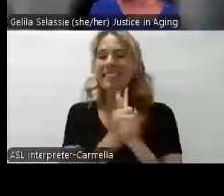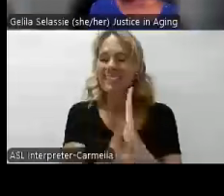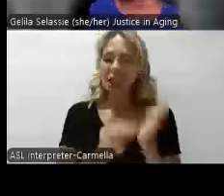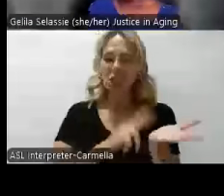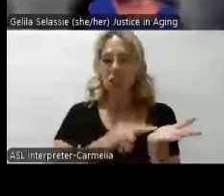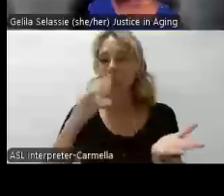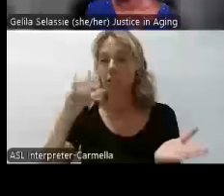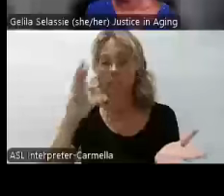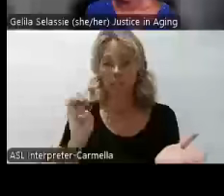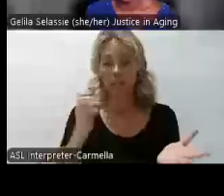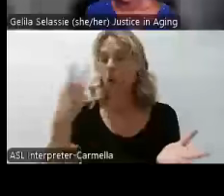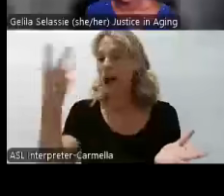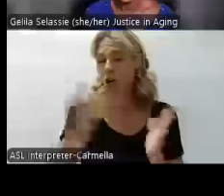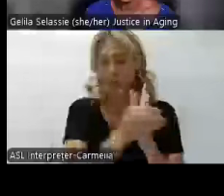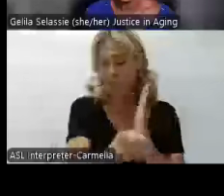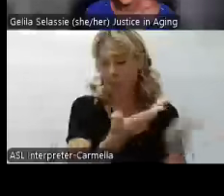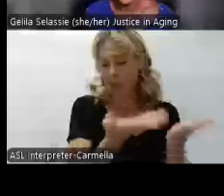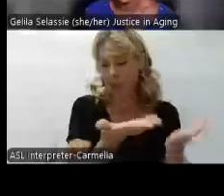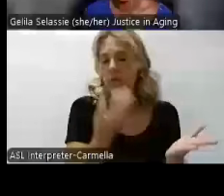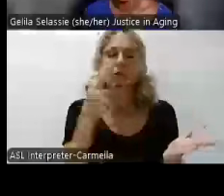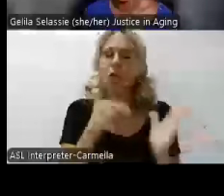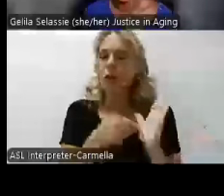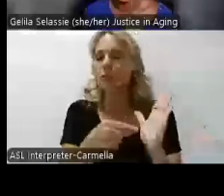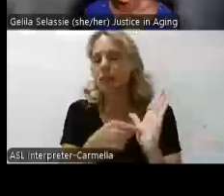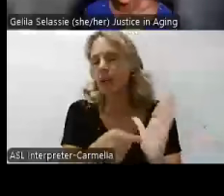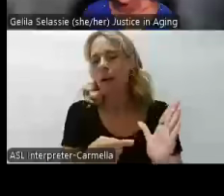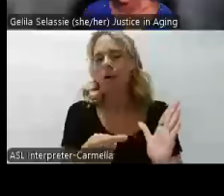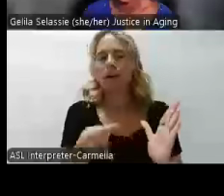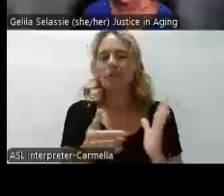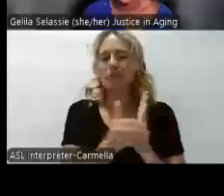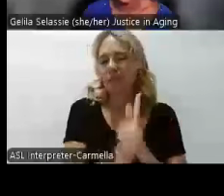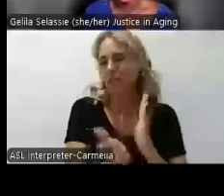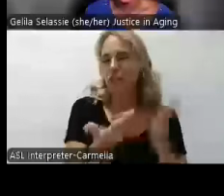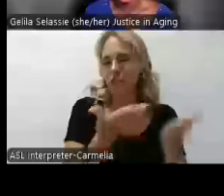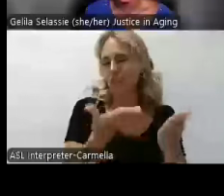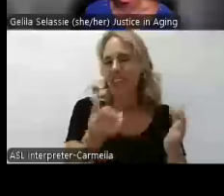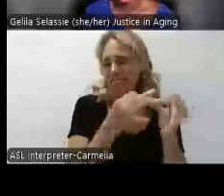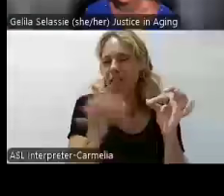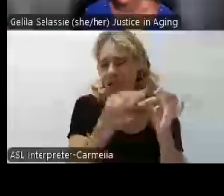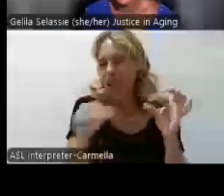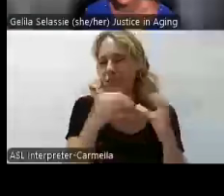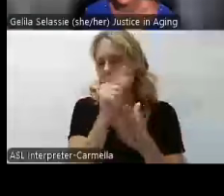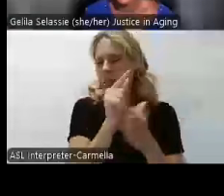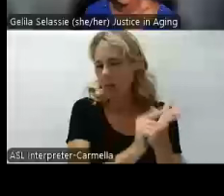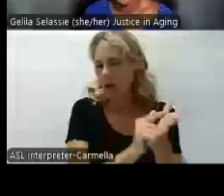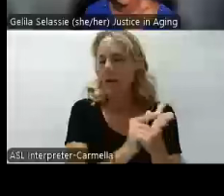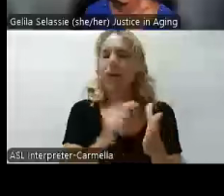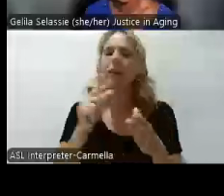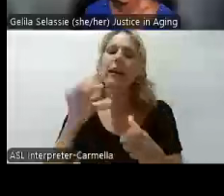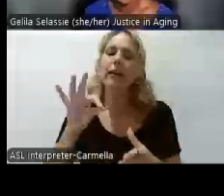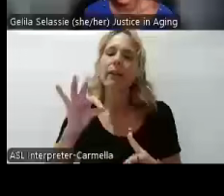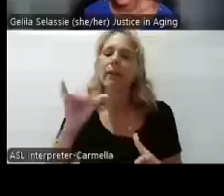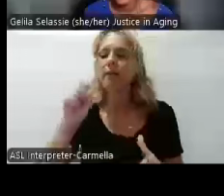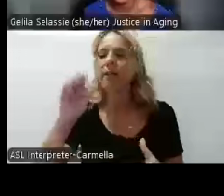So outside of a skilled service and skilled service is what's the language in the statute. So things like physical